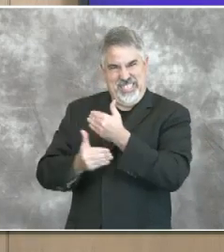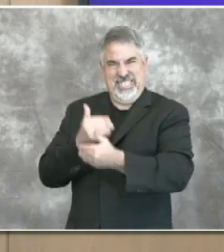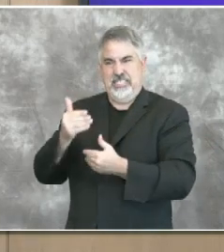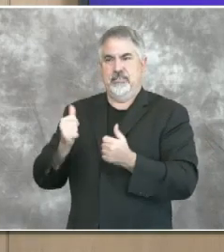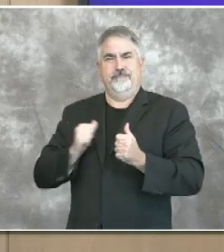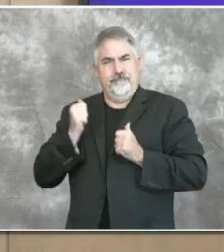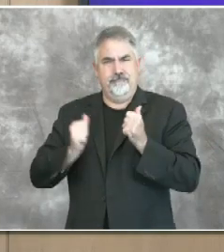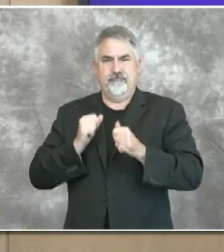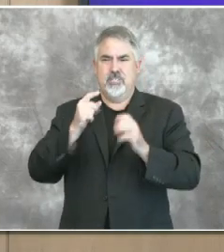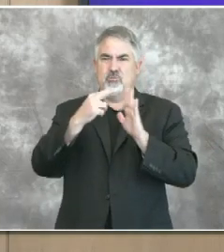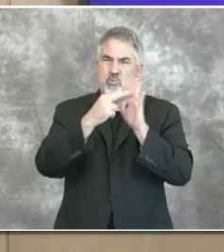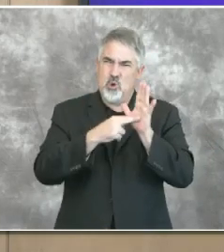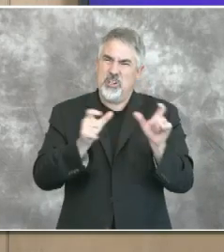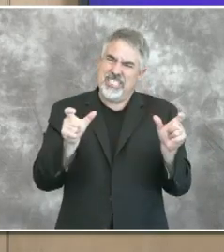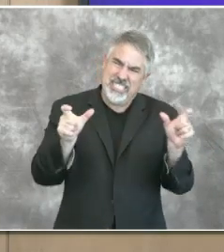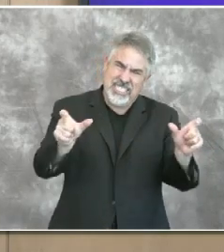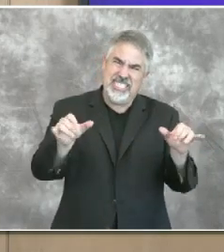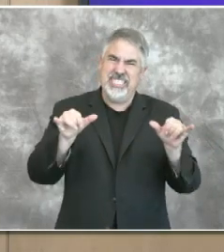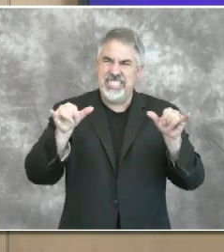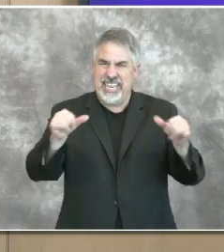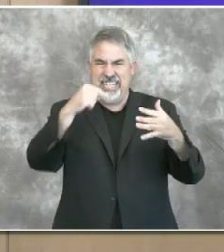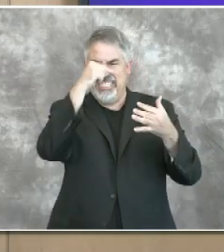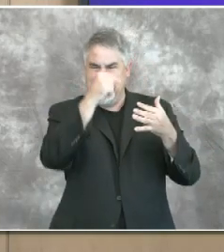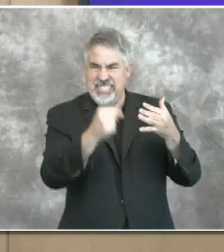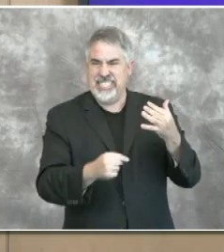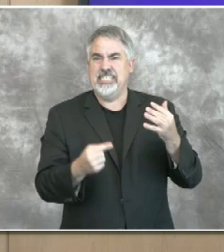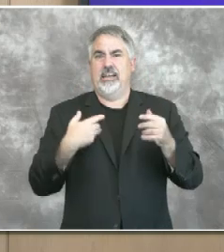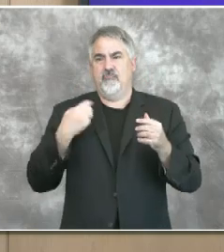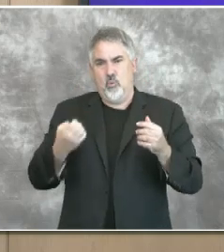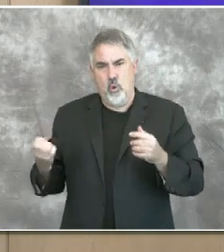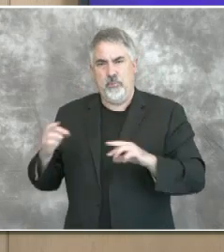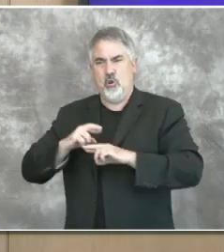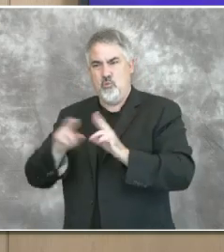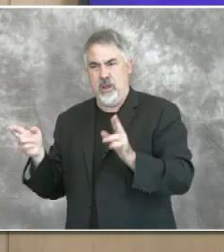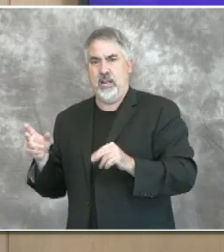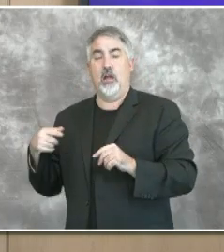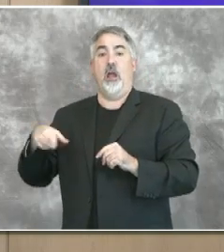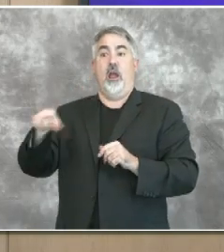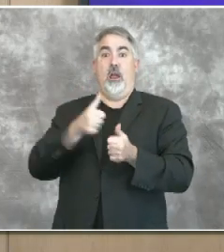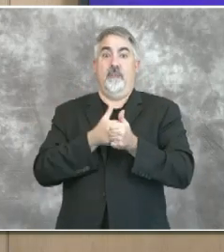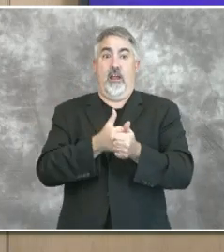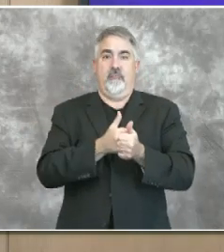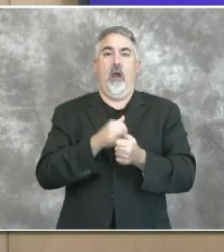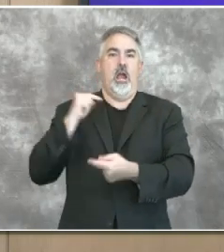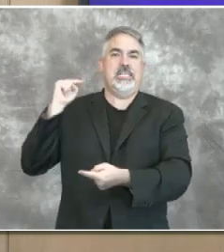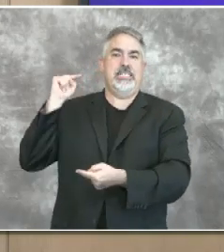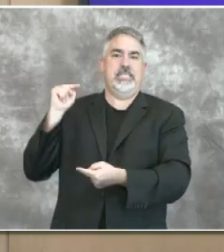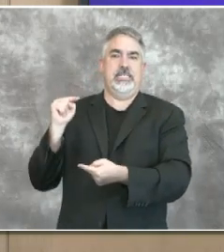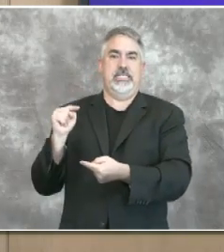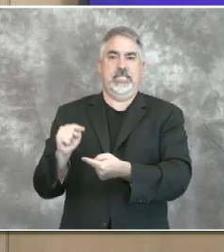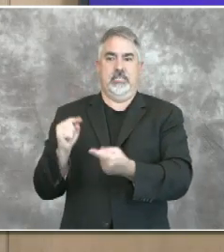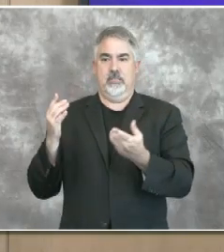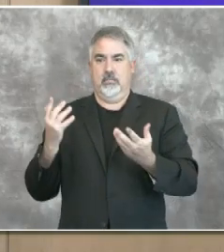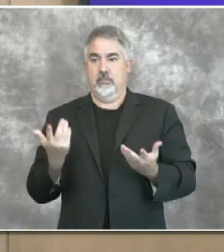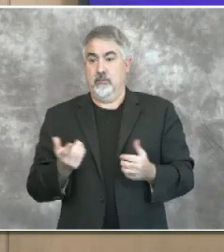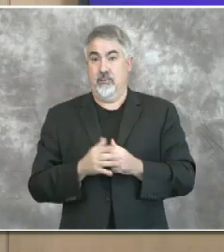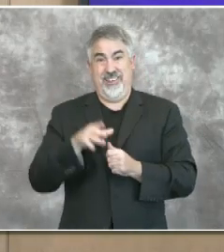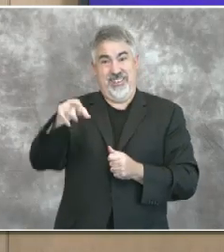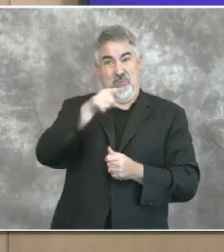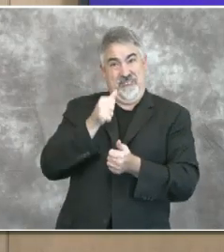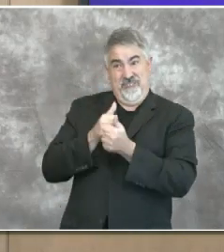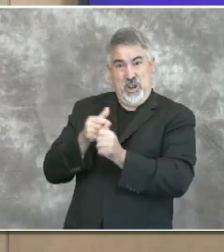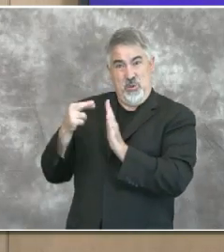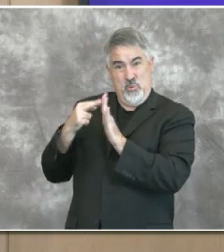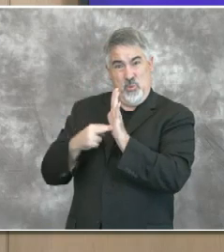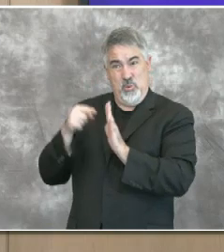or a significant number of you out there, adhered to the guidance. Because of your adherence to the guidance, we are in a better position.